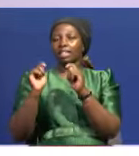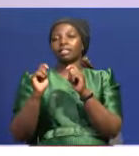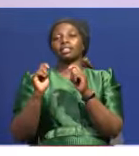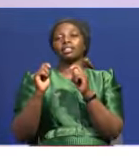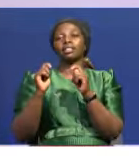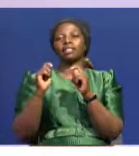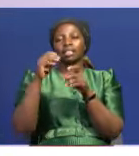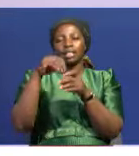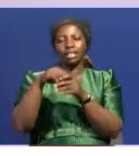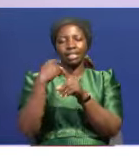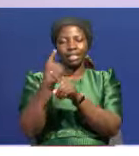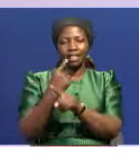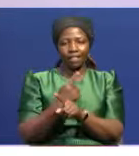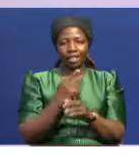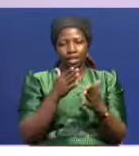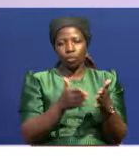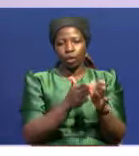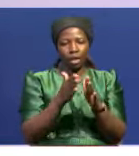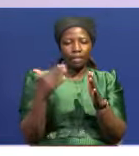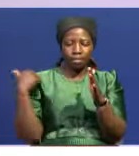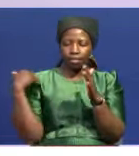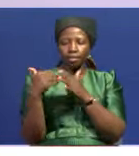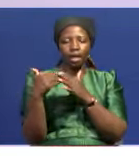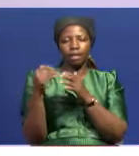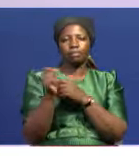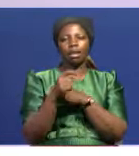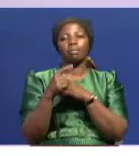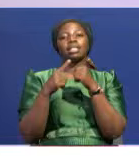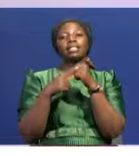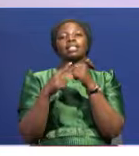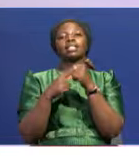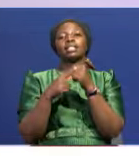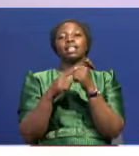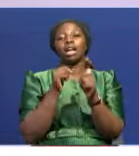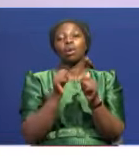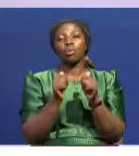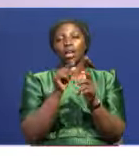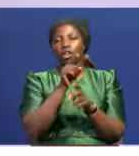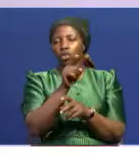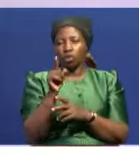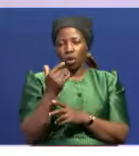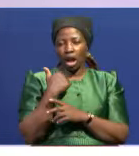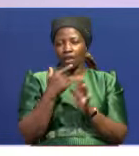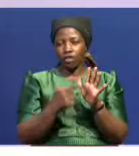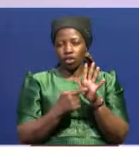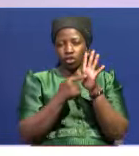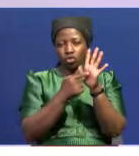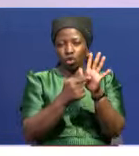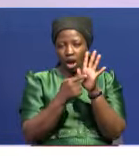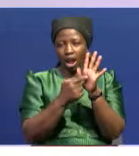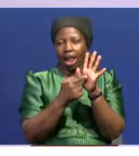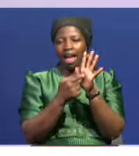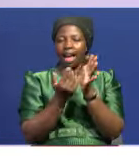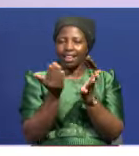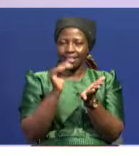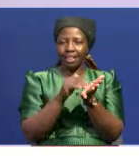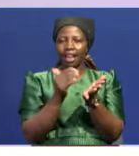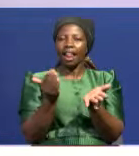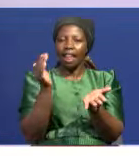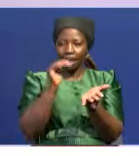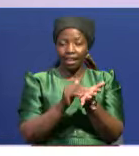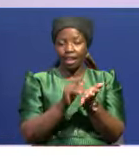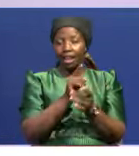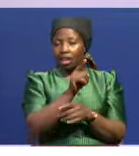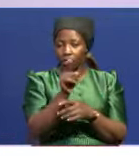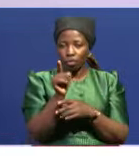in a variety of ways over the last 6 months, during which you have proven time and again that